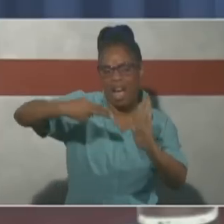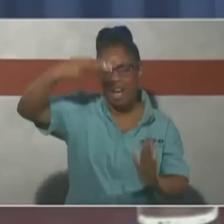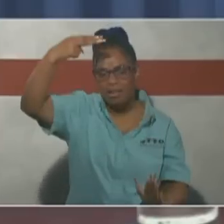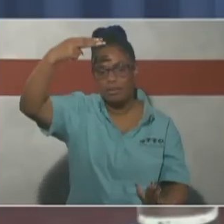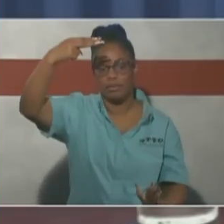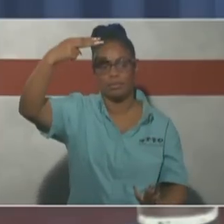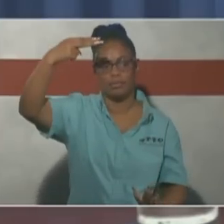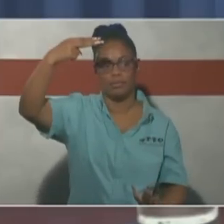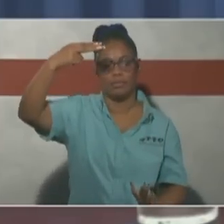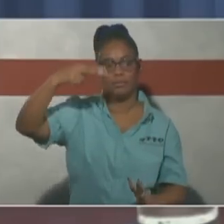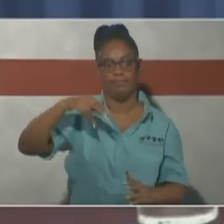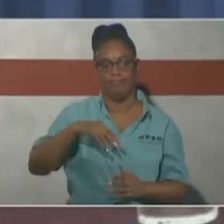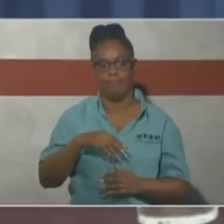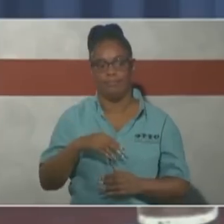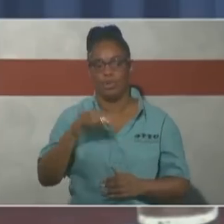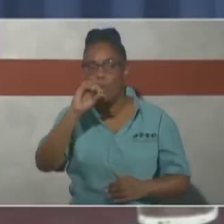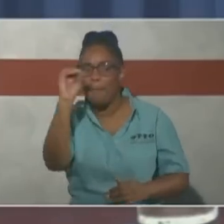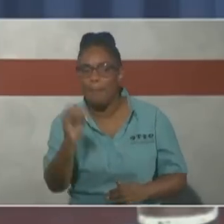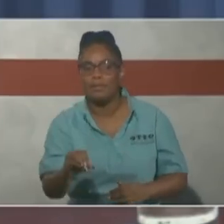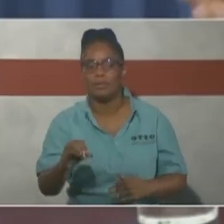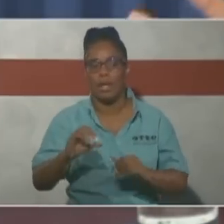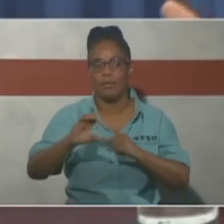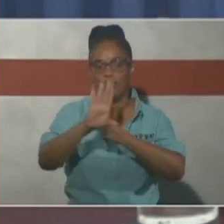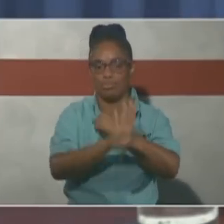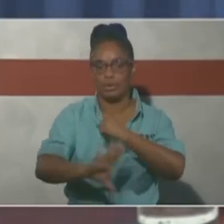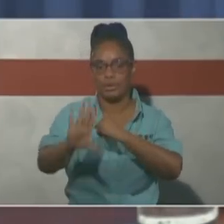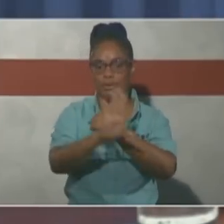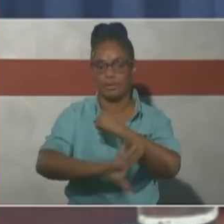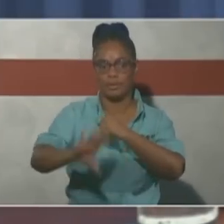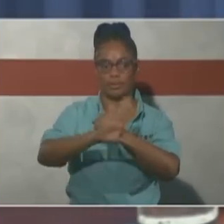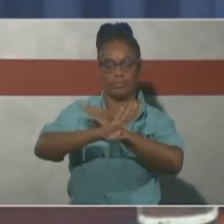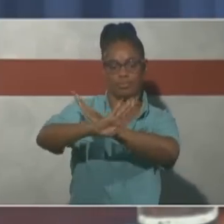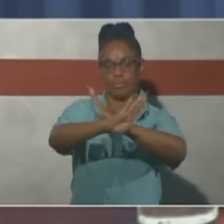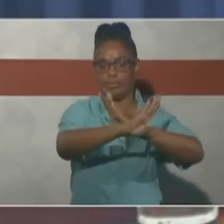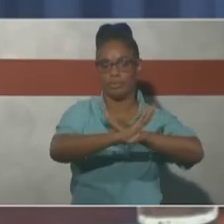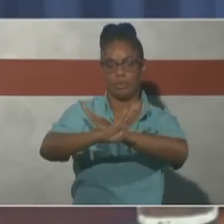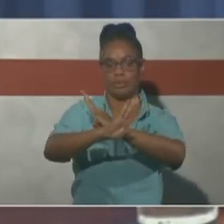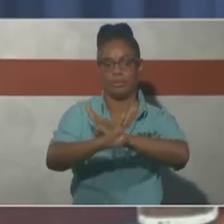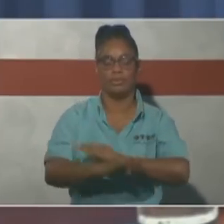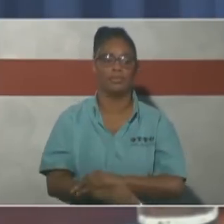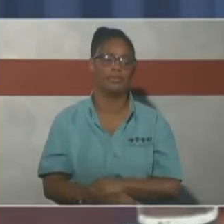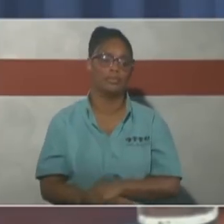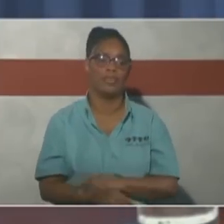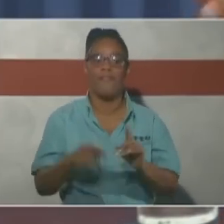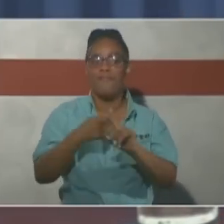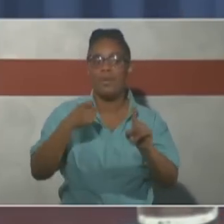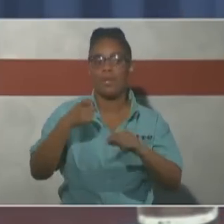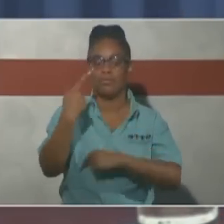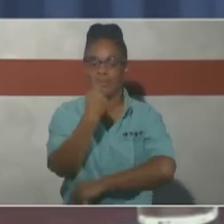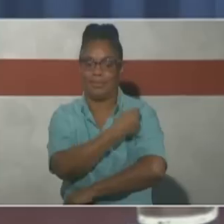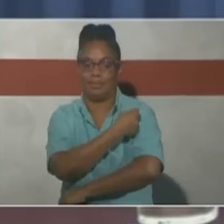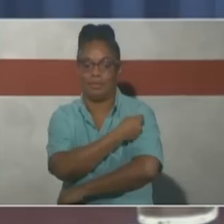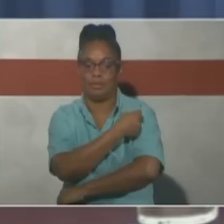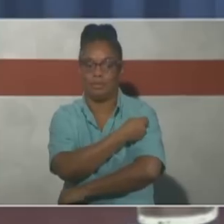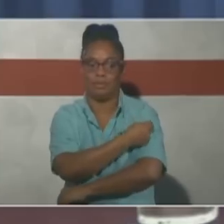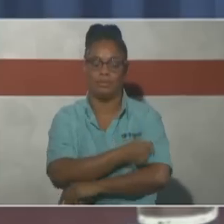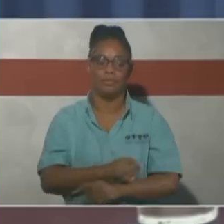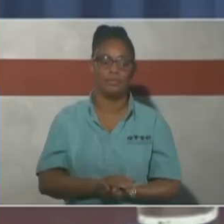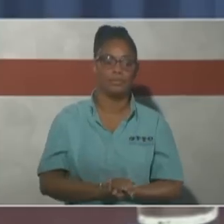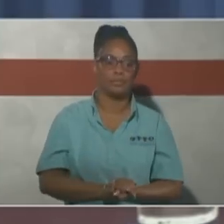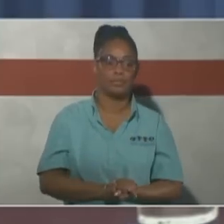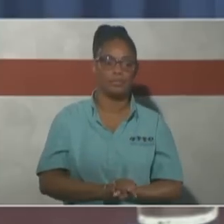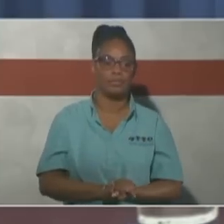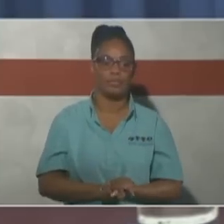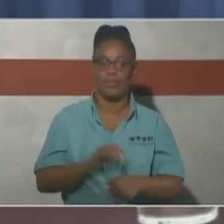again, scientific evidence, quantitative evidence that there's a high level of immunity in